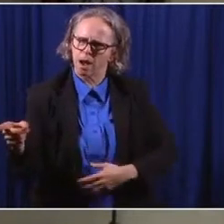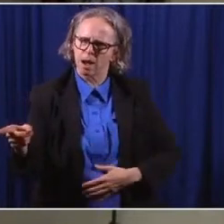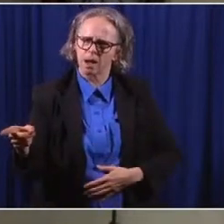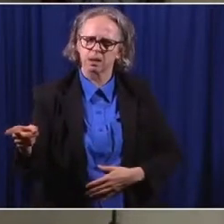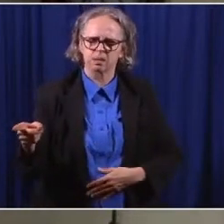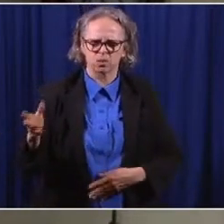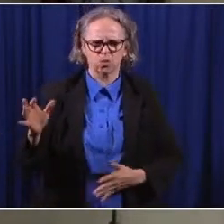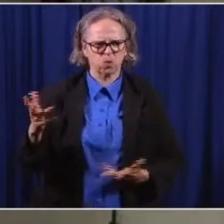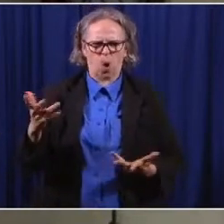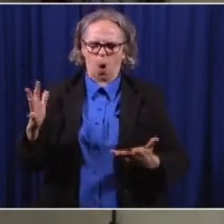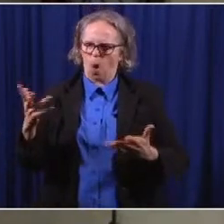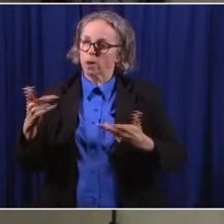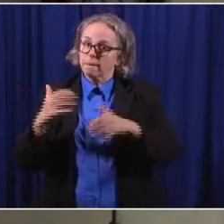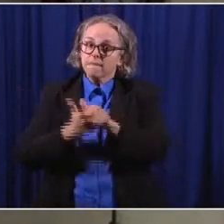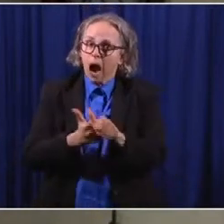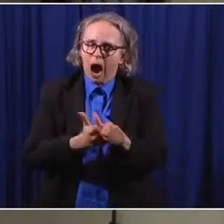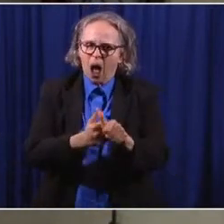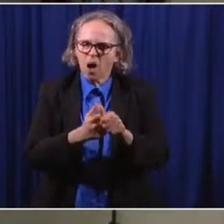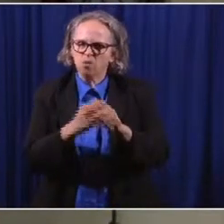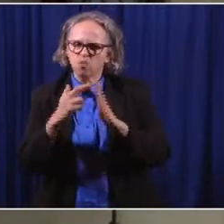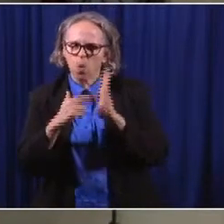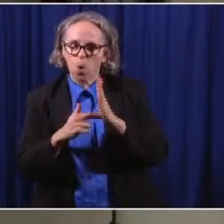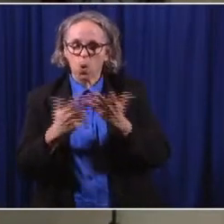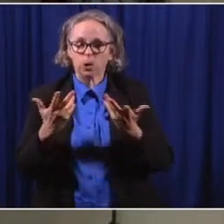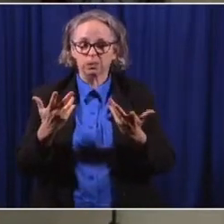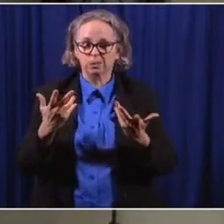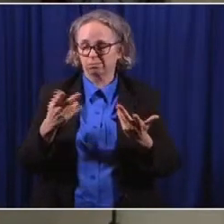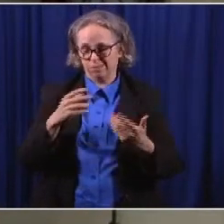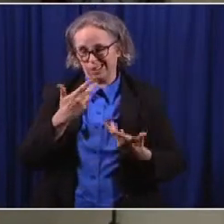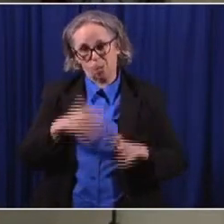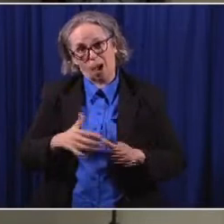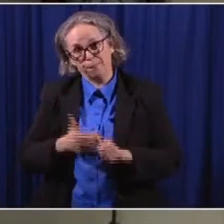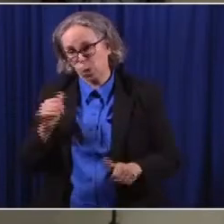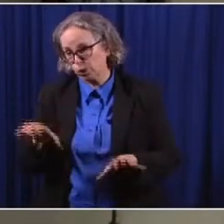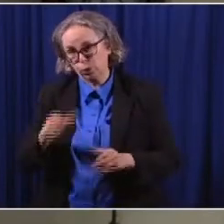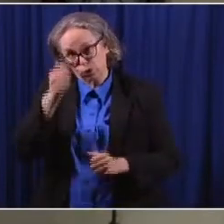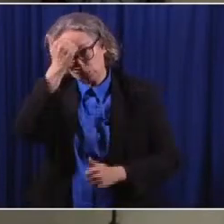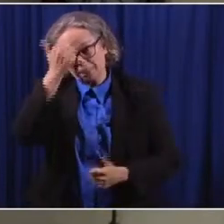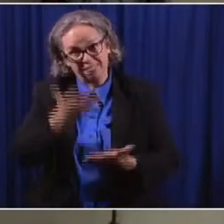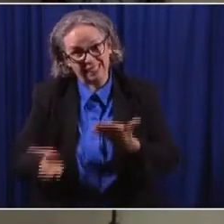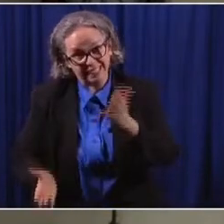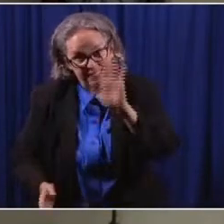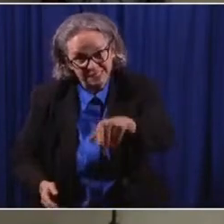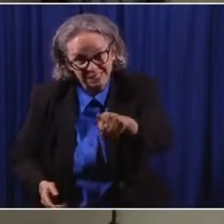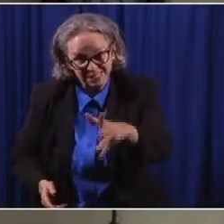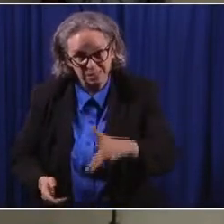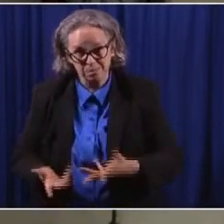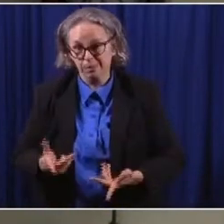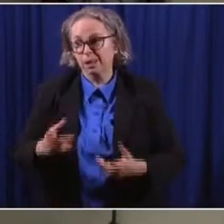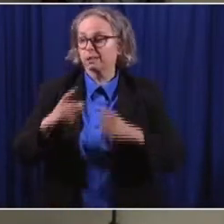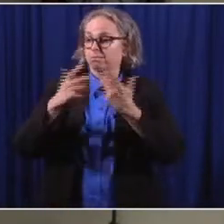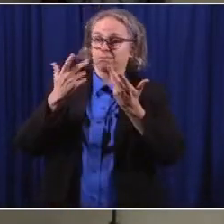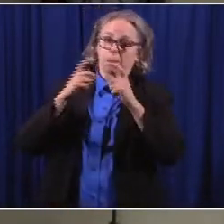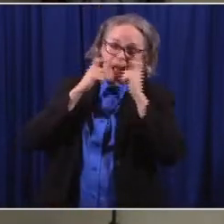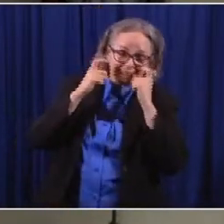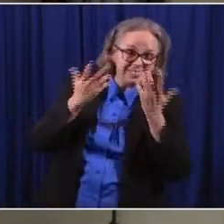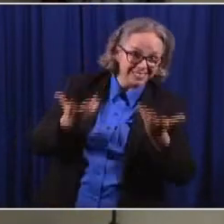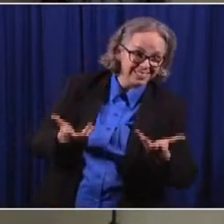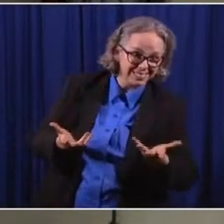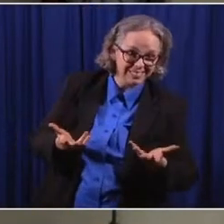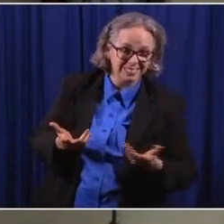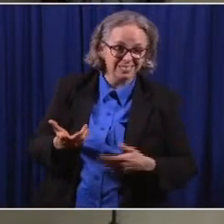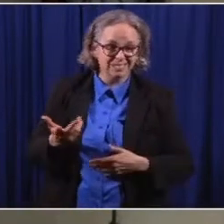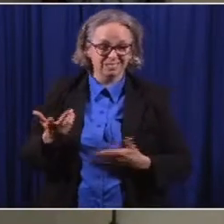doing stupid things, as we all do, and not wearing a mask and, you know,